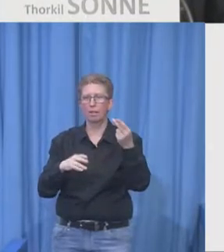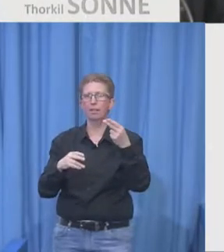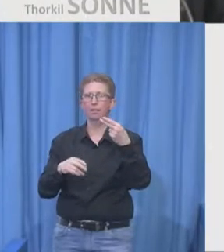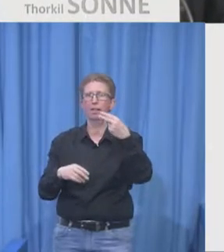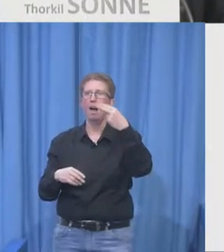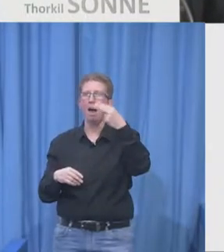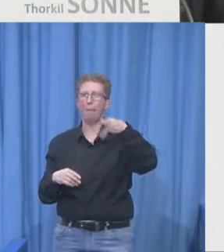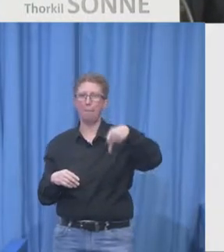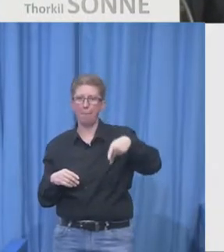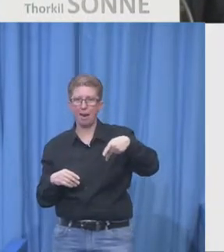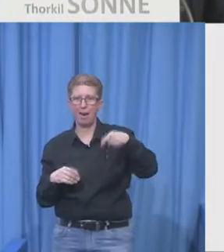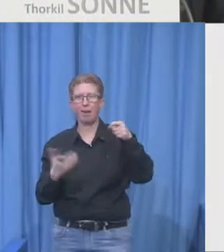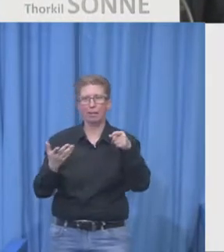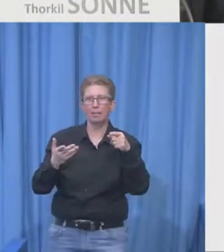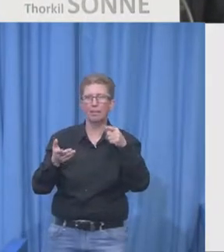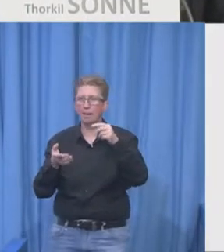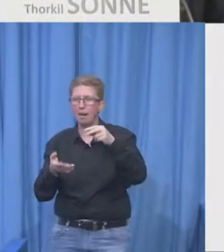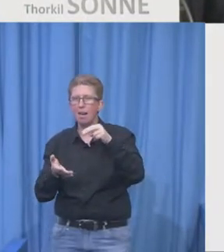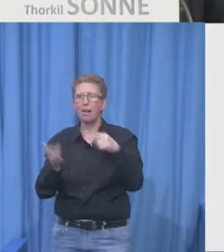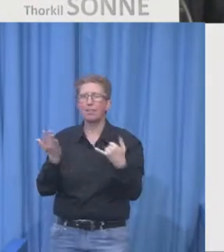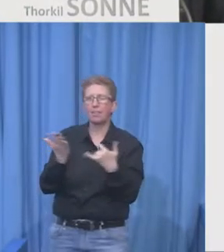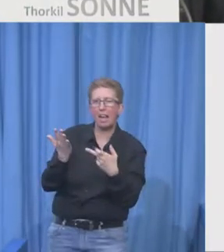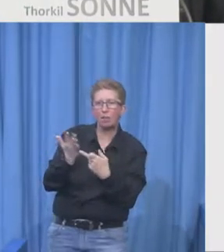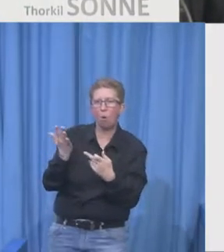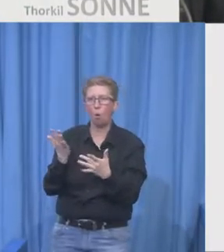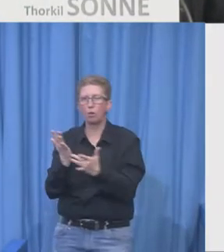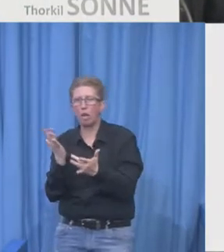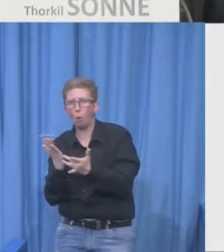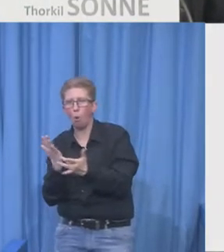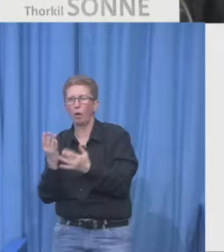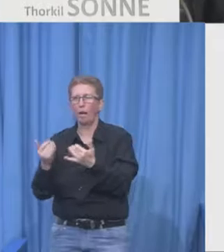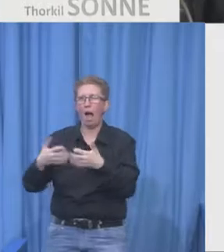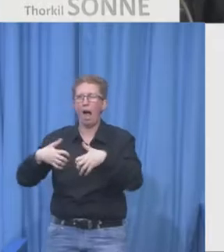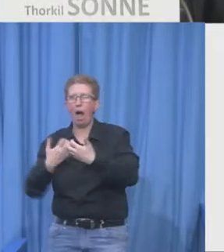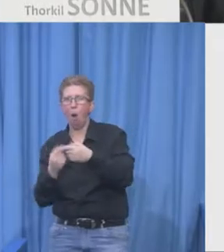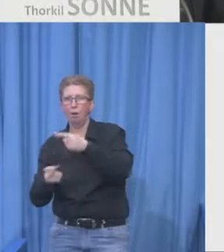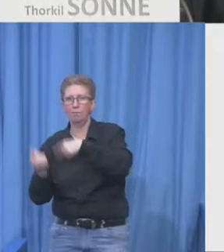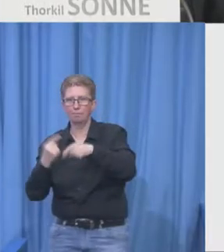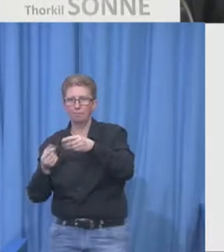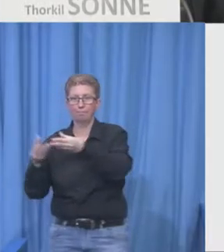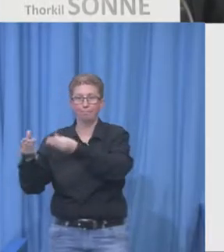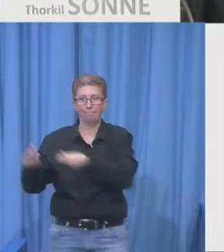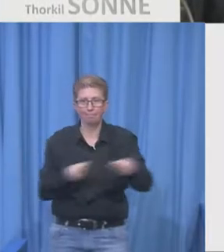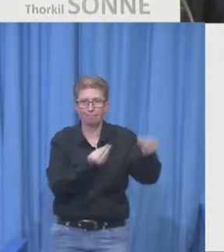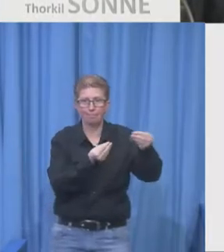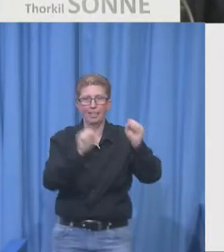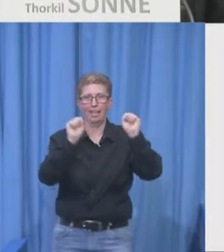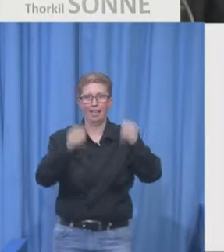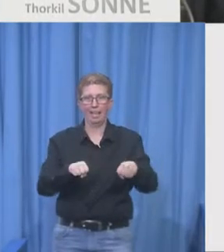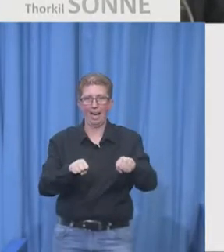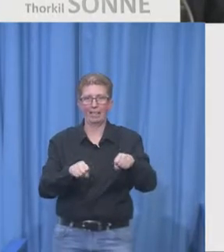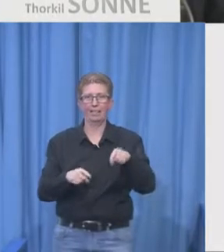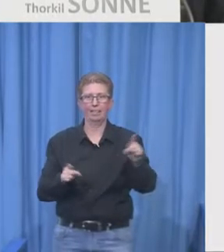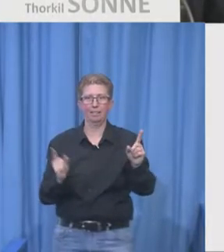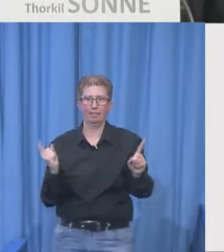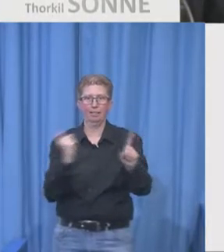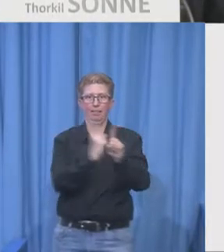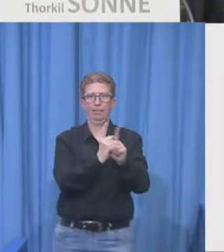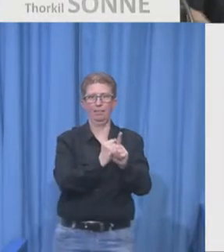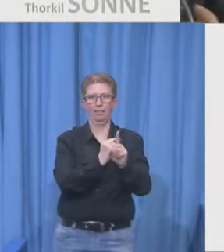farming. Many autistic people, they like to work with animals. So this is actually a good example